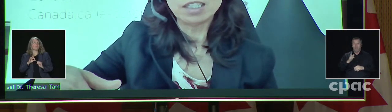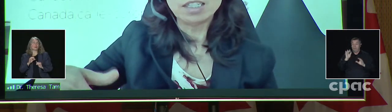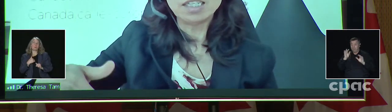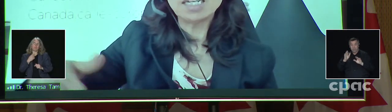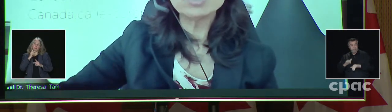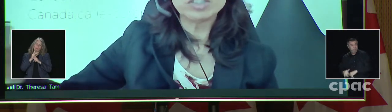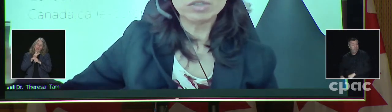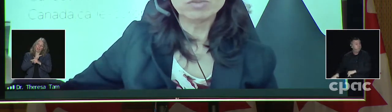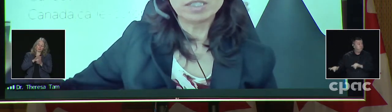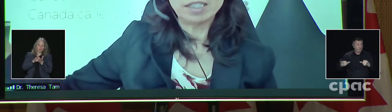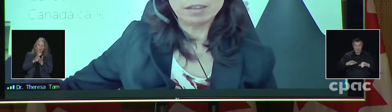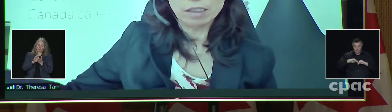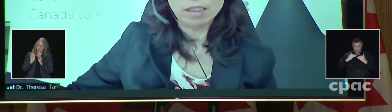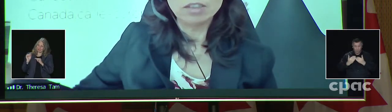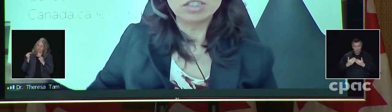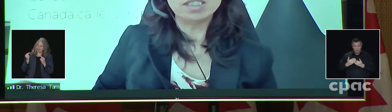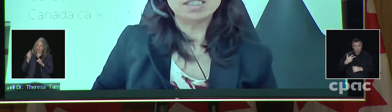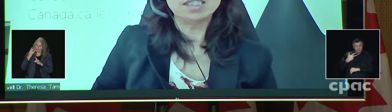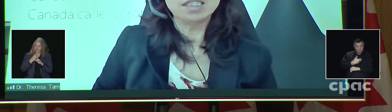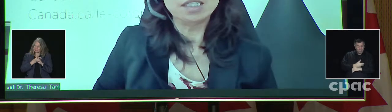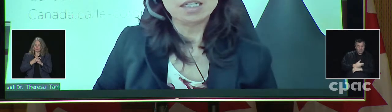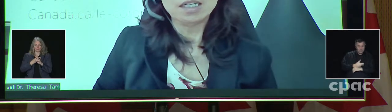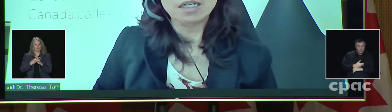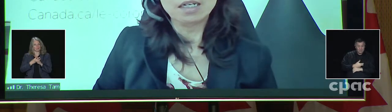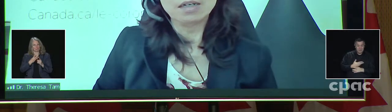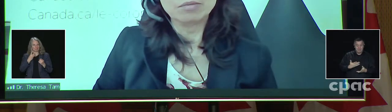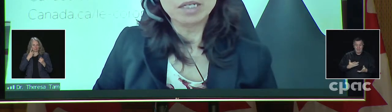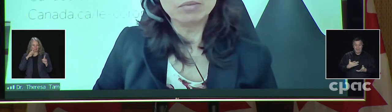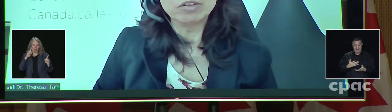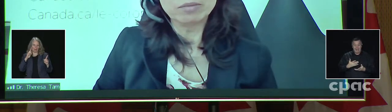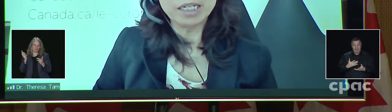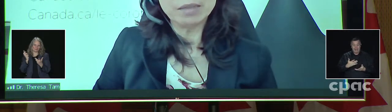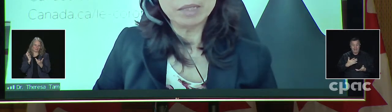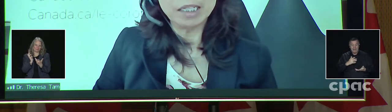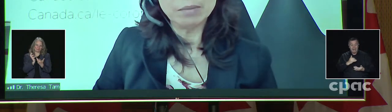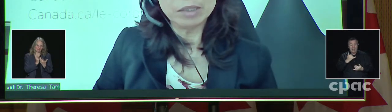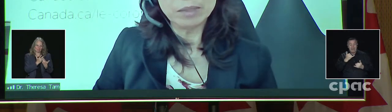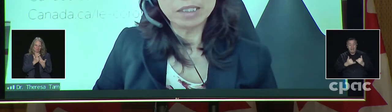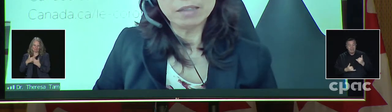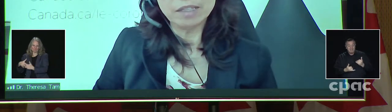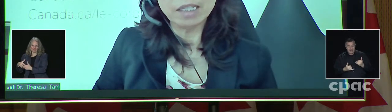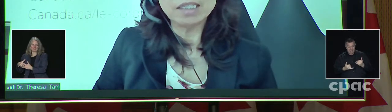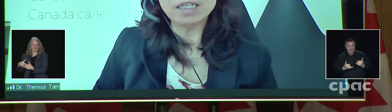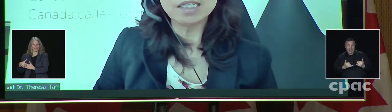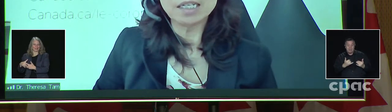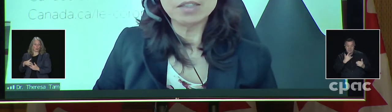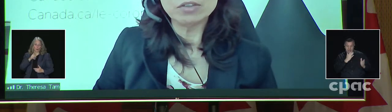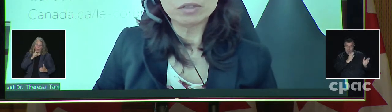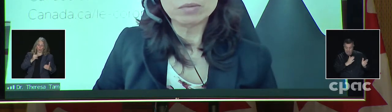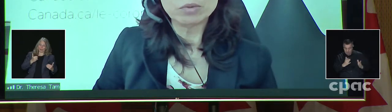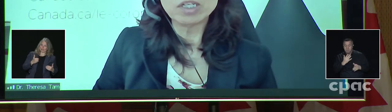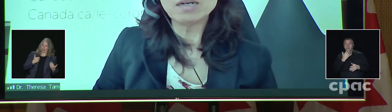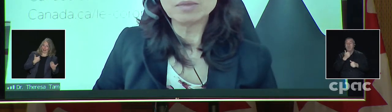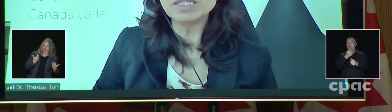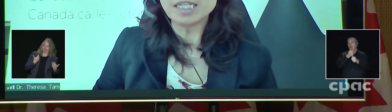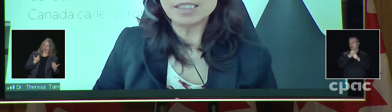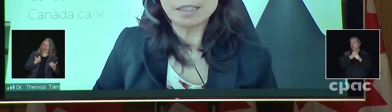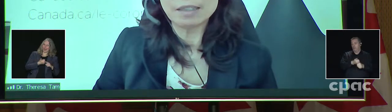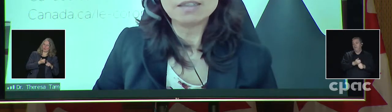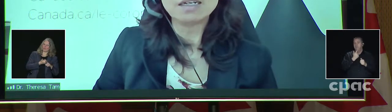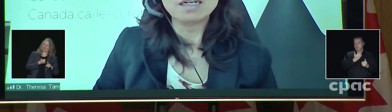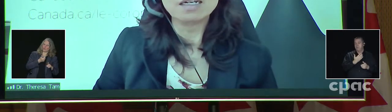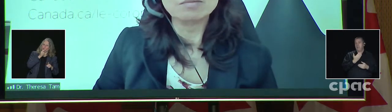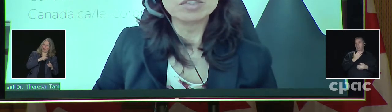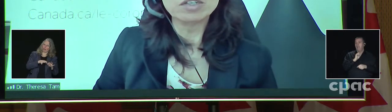dose, it actually just works out logistically and programmatic planning perspective that the younger age groups will come a bit